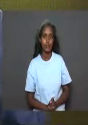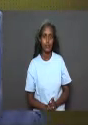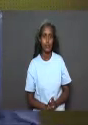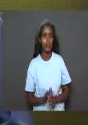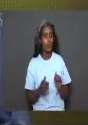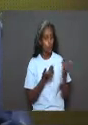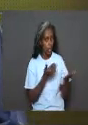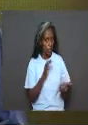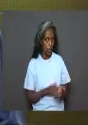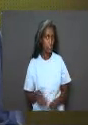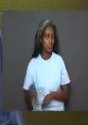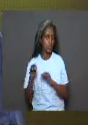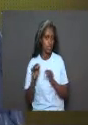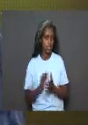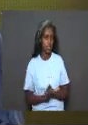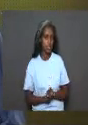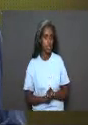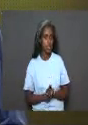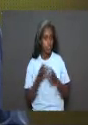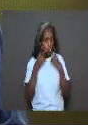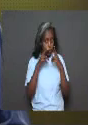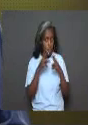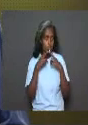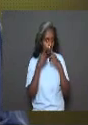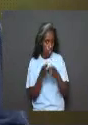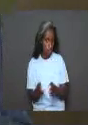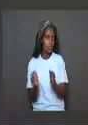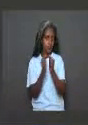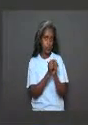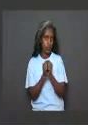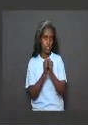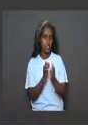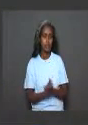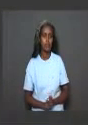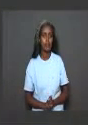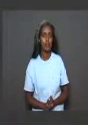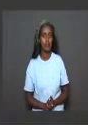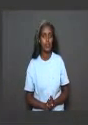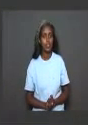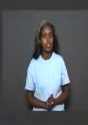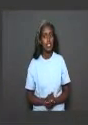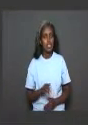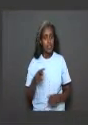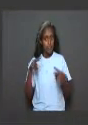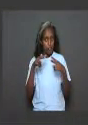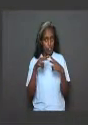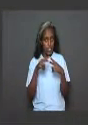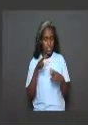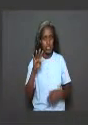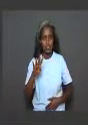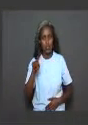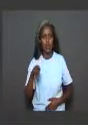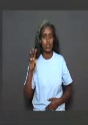Welcome back, students. Let us look at the answer together. Since the vertex is